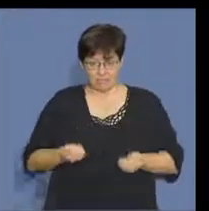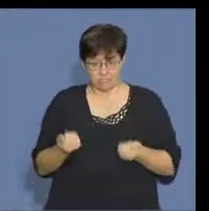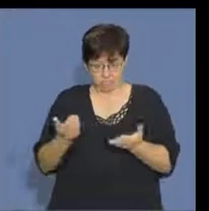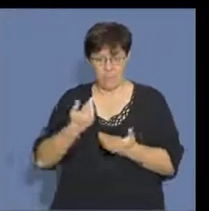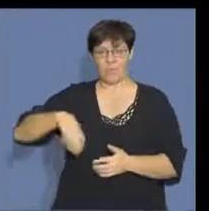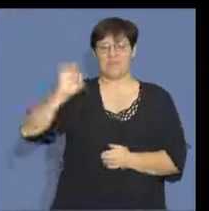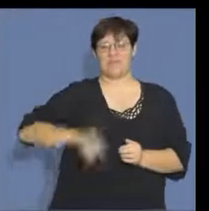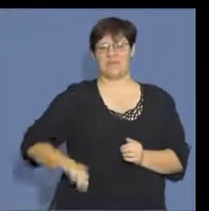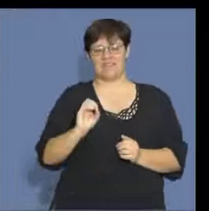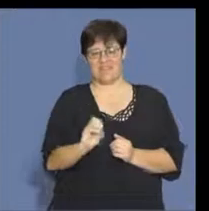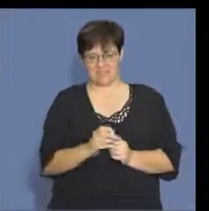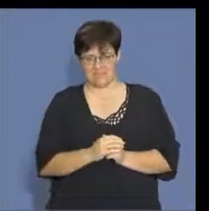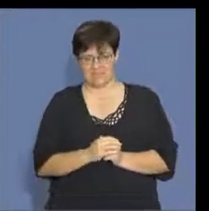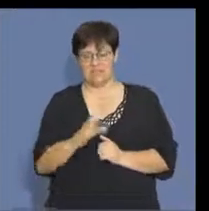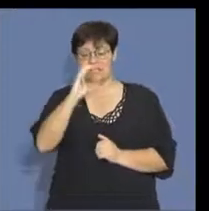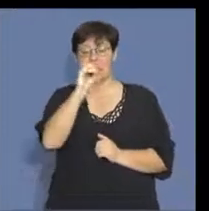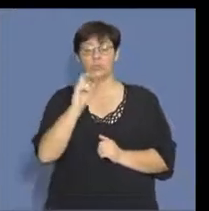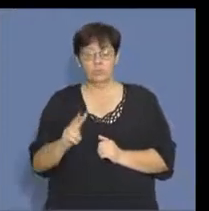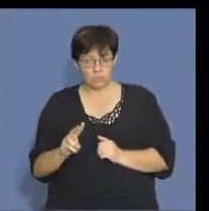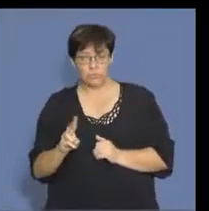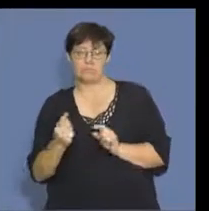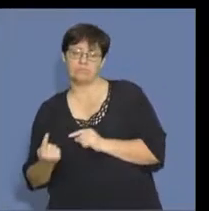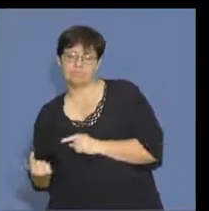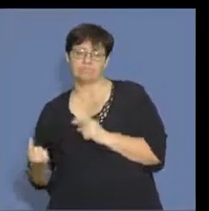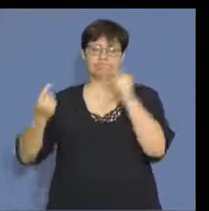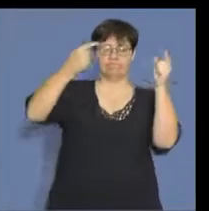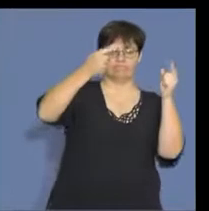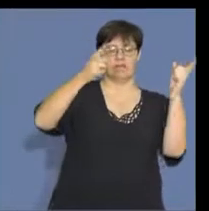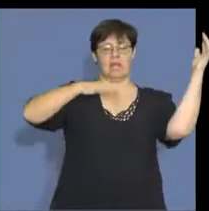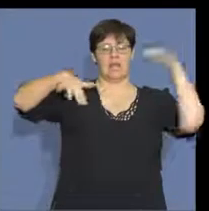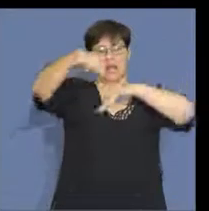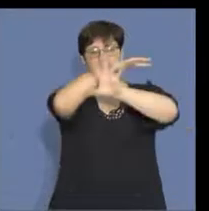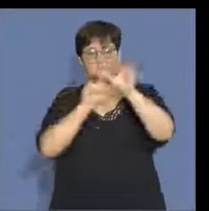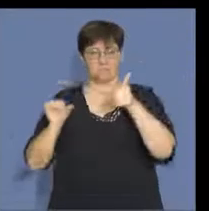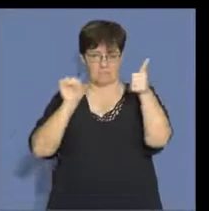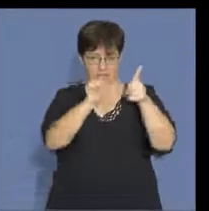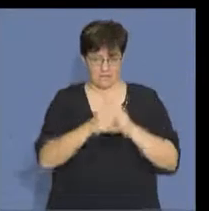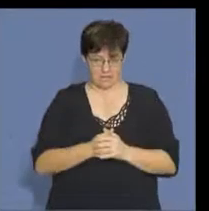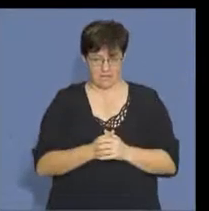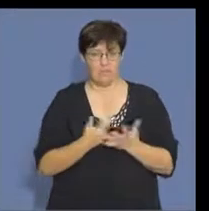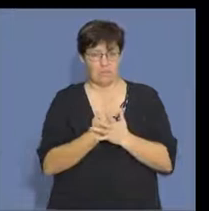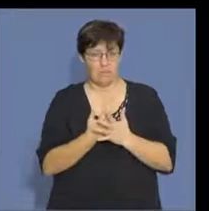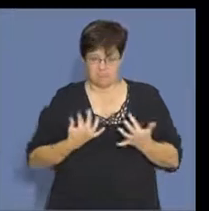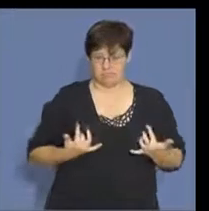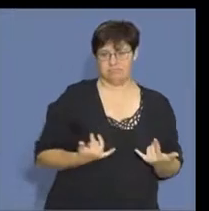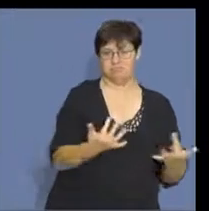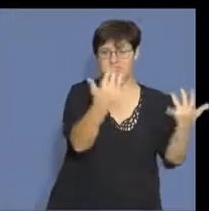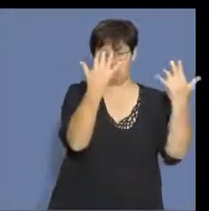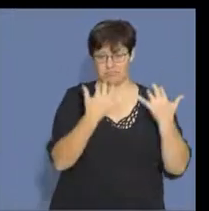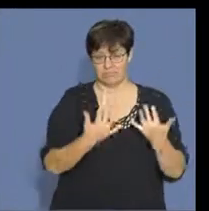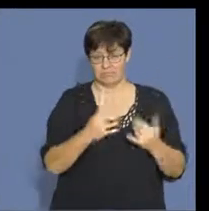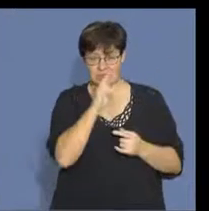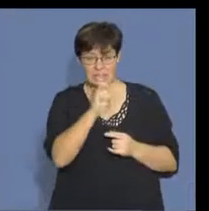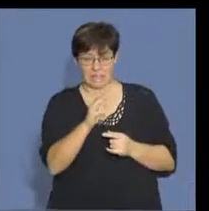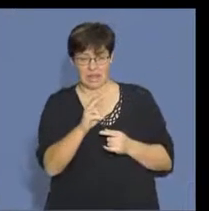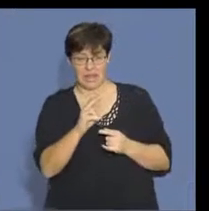However, the carbon dioxide then moves back into the atmosphere. Even during a felt fire, when we see